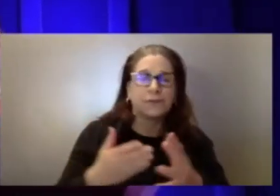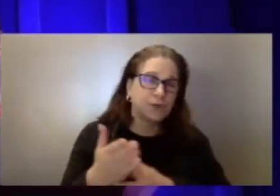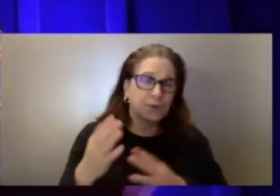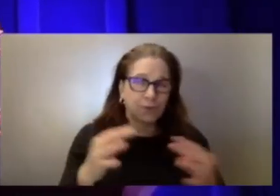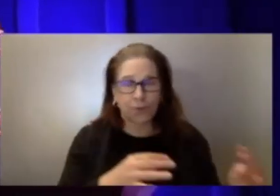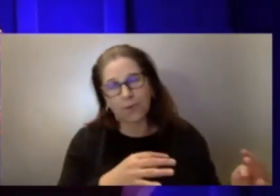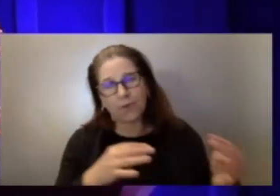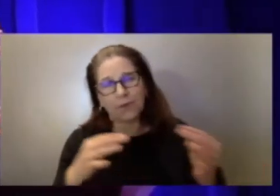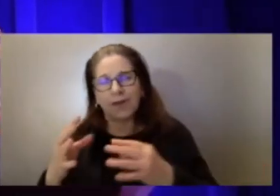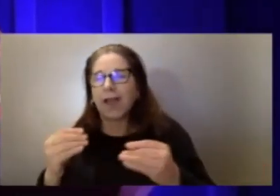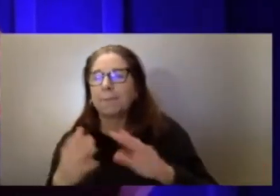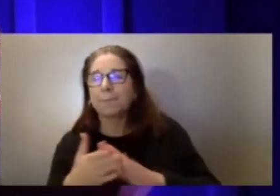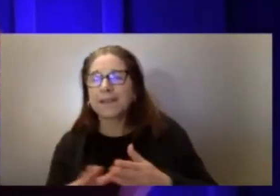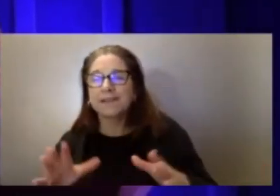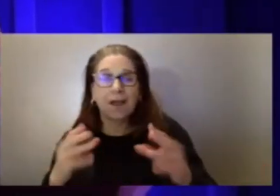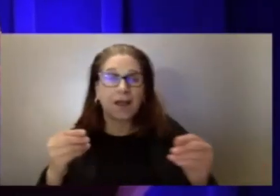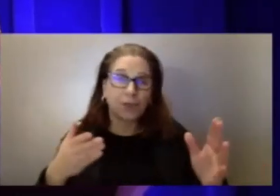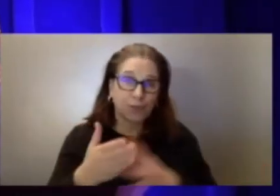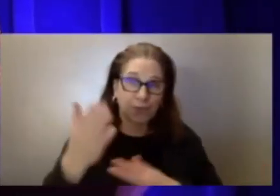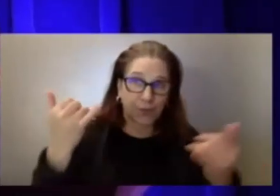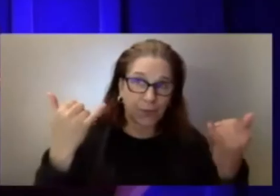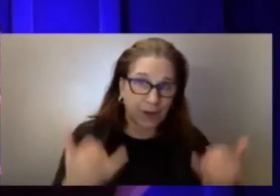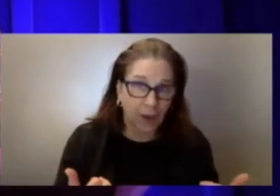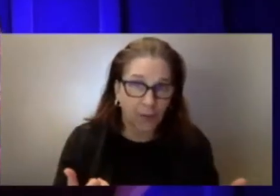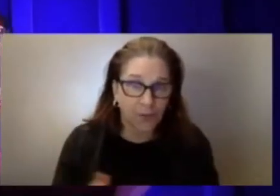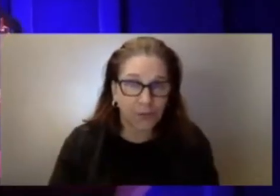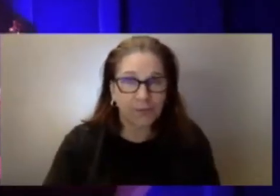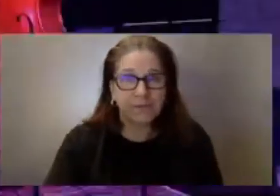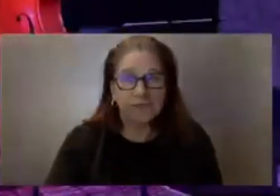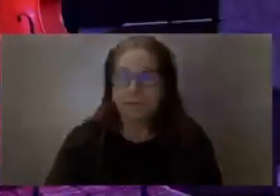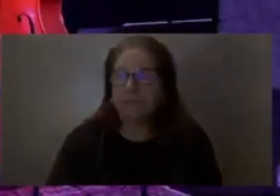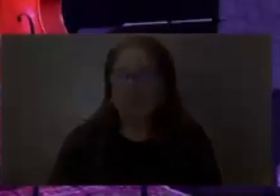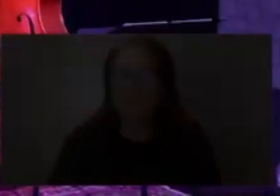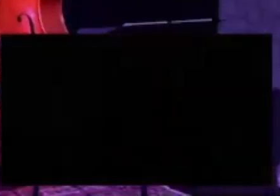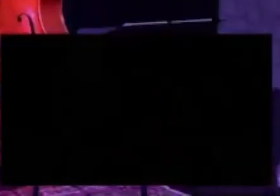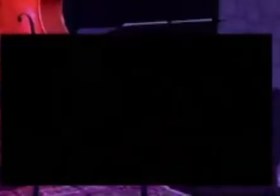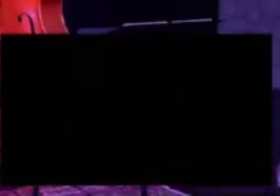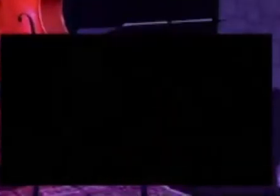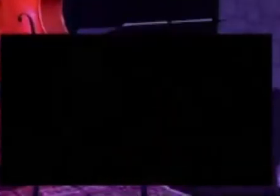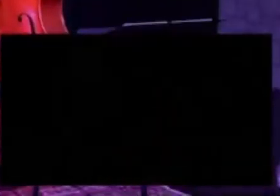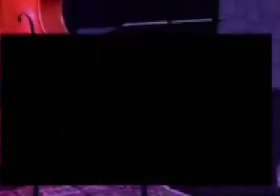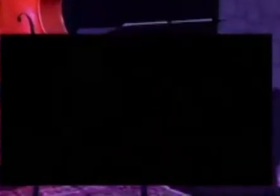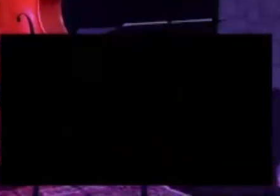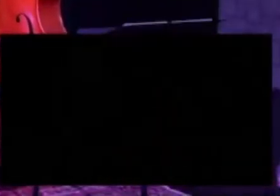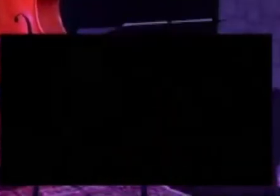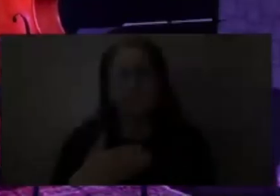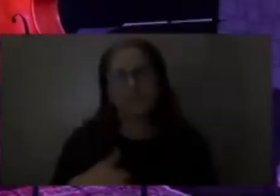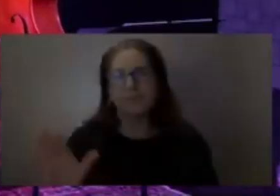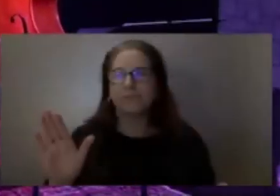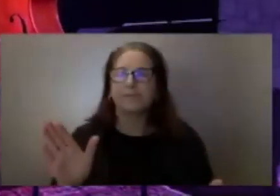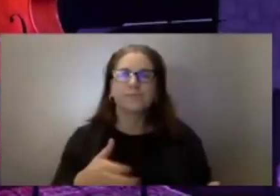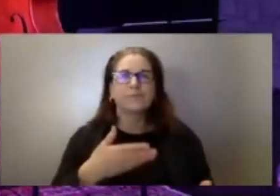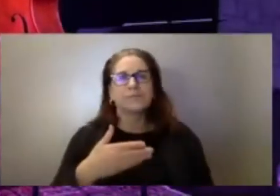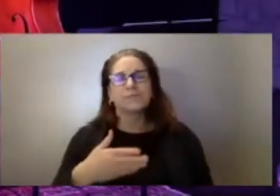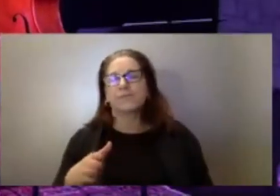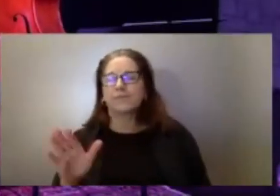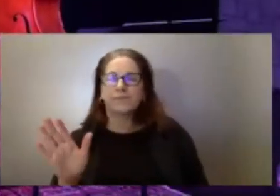generations, through war and peace, through now. One, two, three.